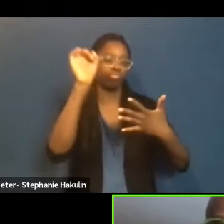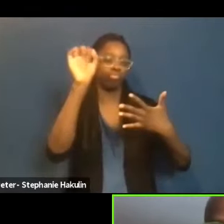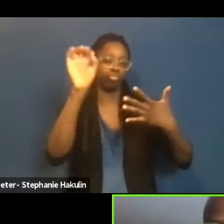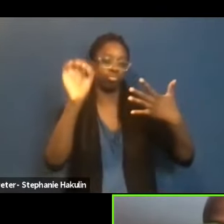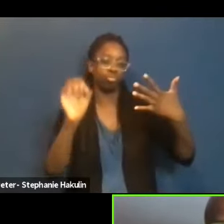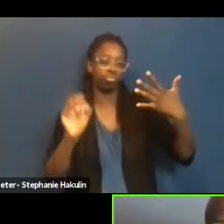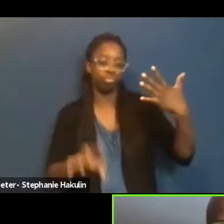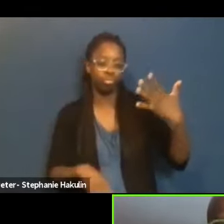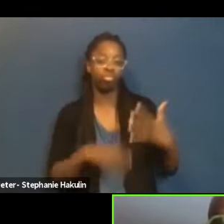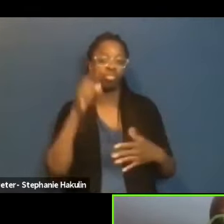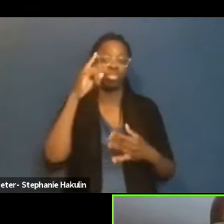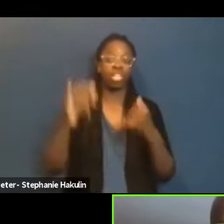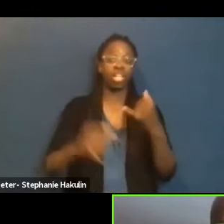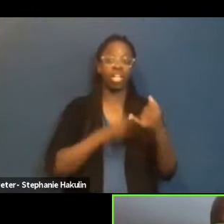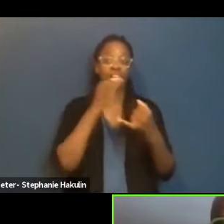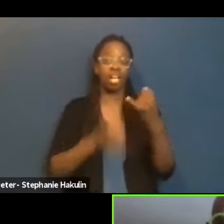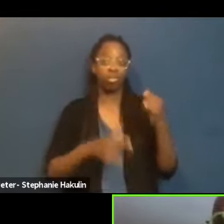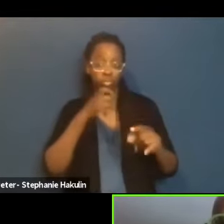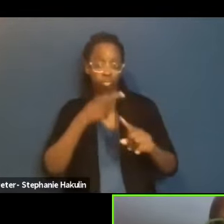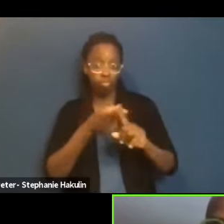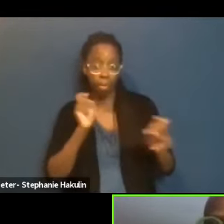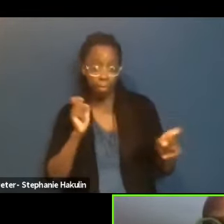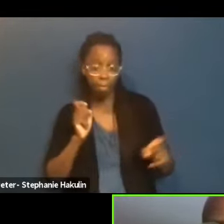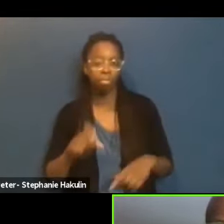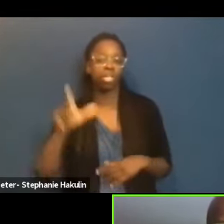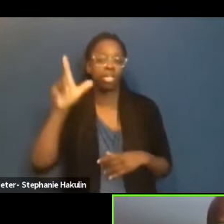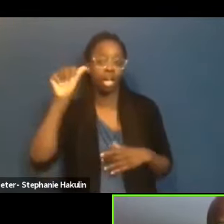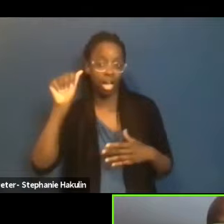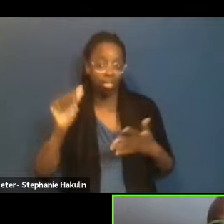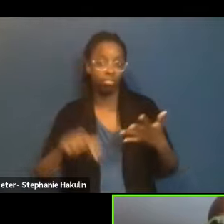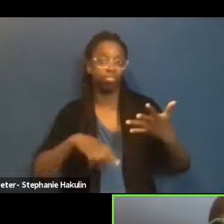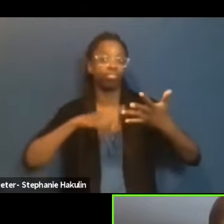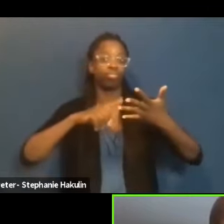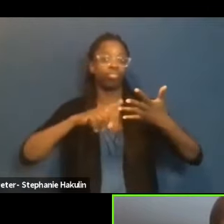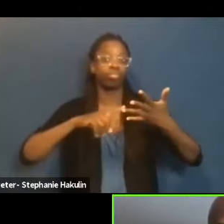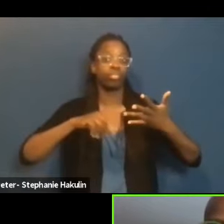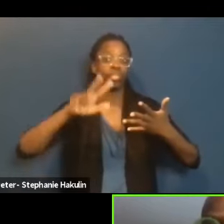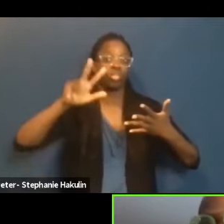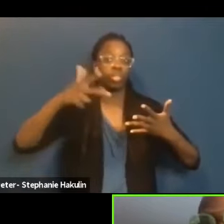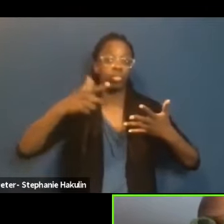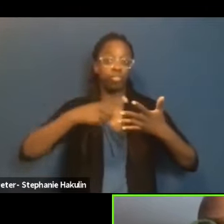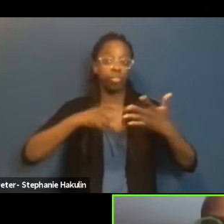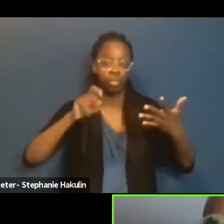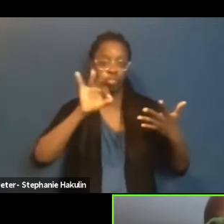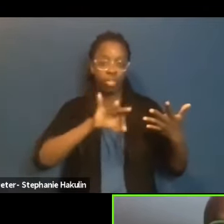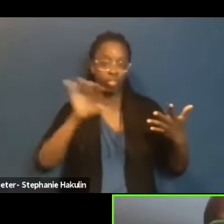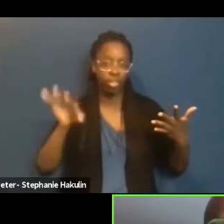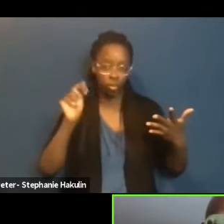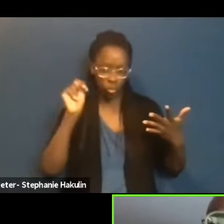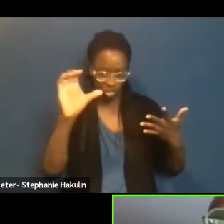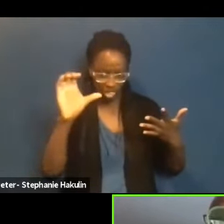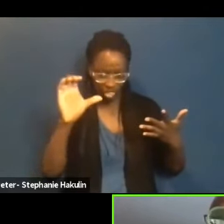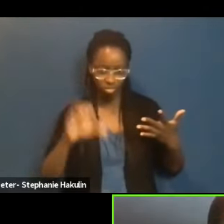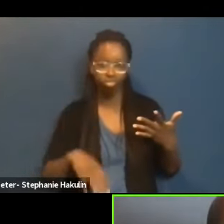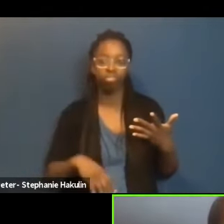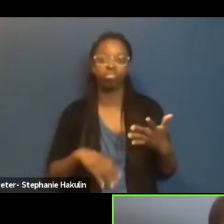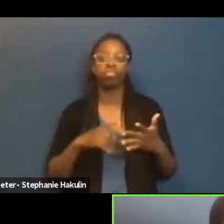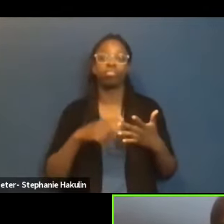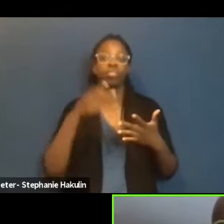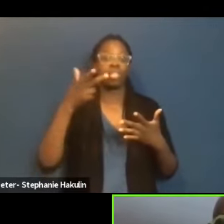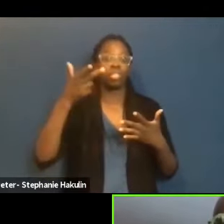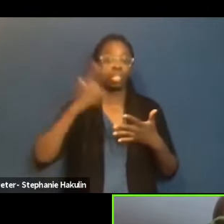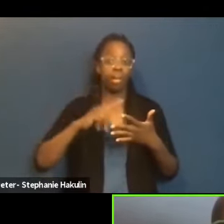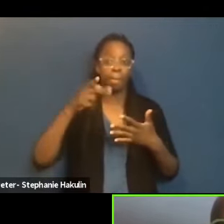from Los Angeles. Third, we're gonna hear from Fayetteville. Second, we're gonna hear from Miami. And